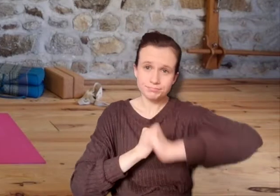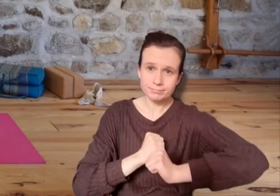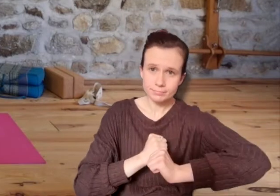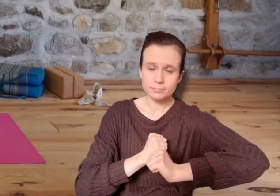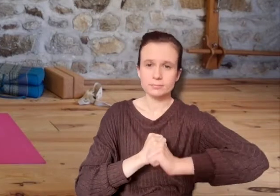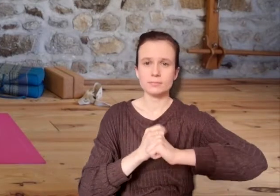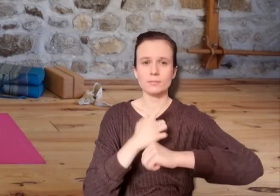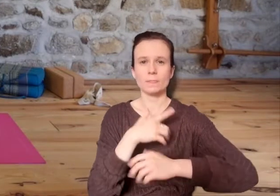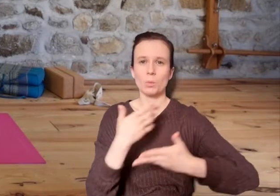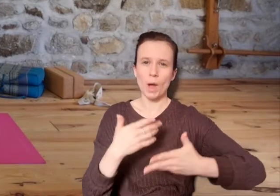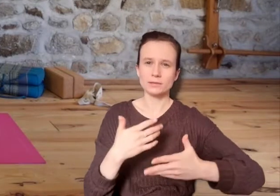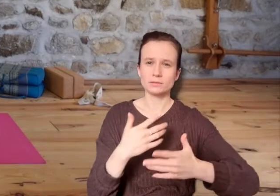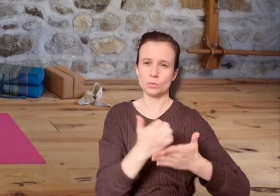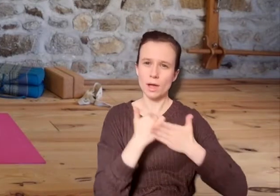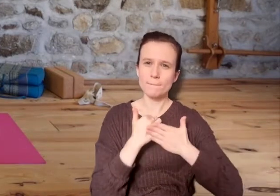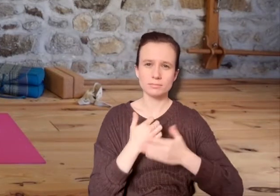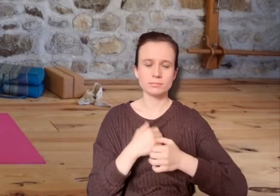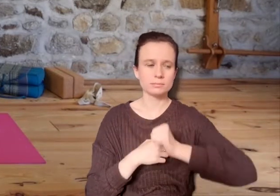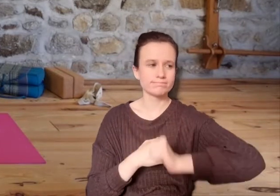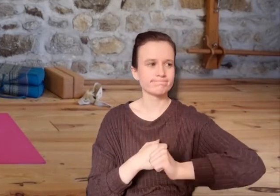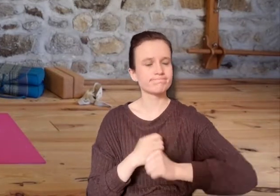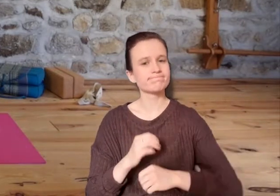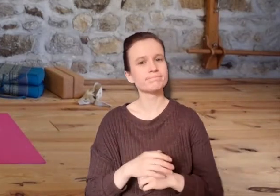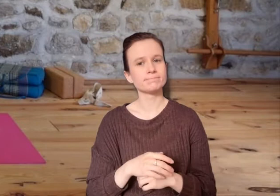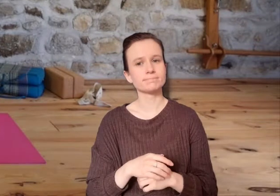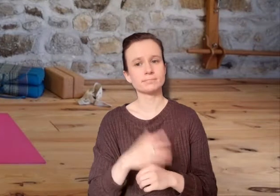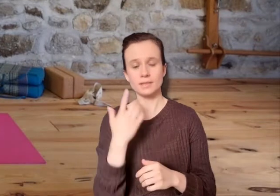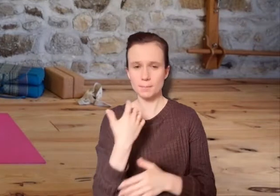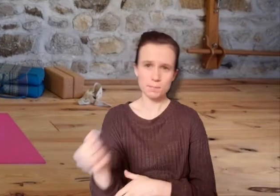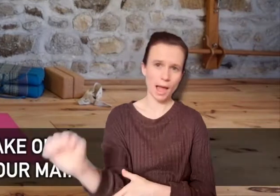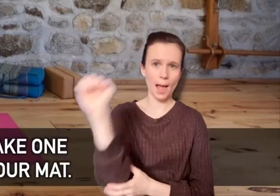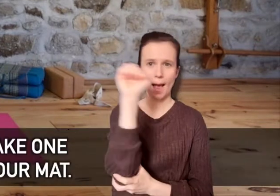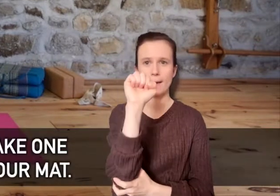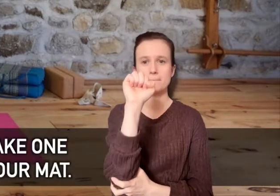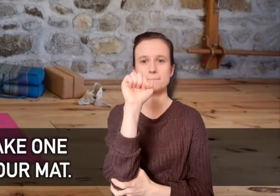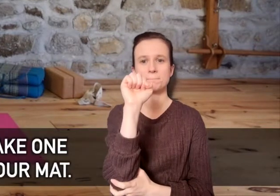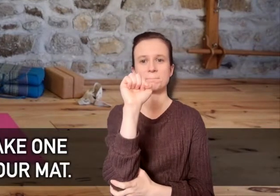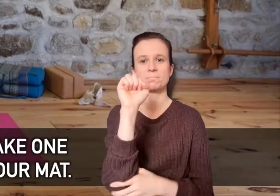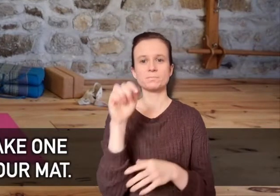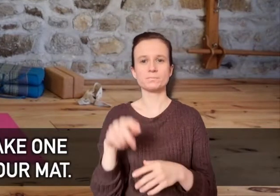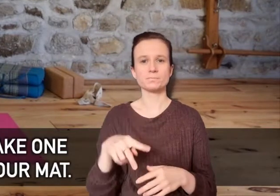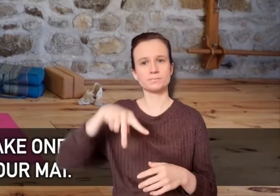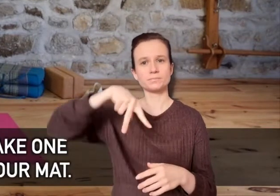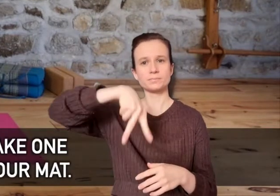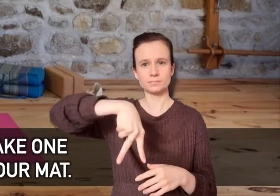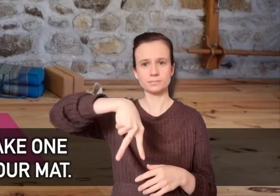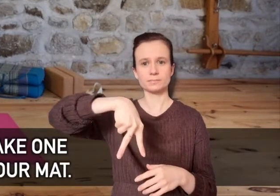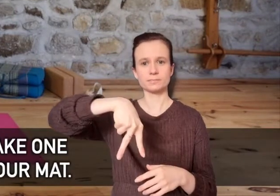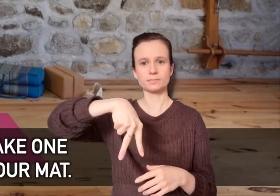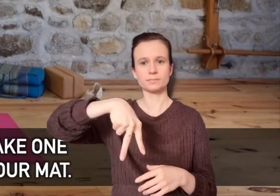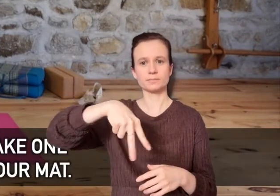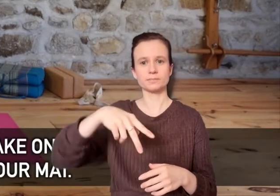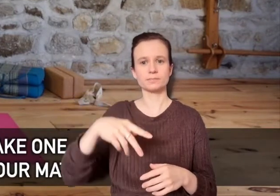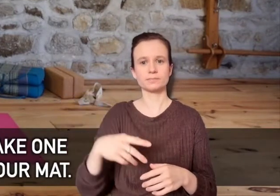Keeping those legs in place. You're going to bring the body back up into place. Lengthen that leg. You're going to